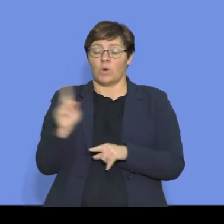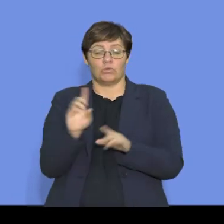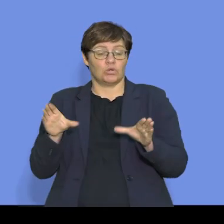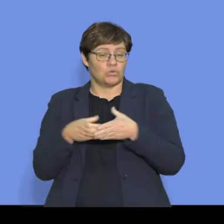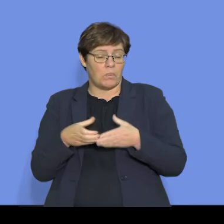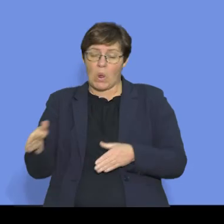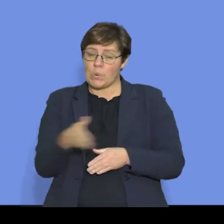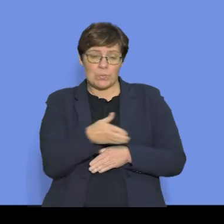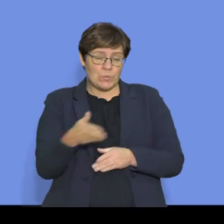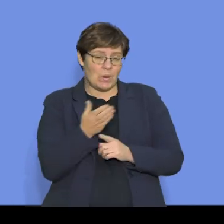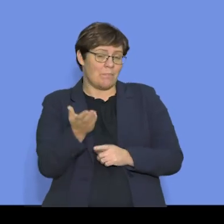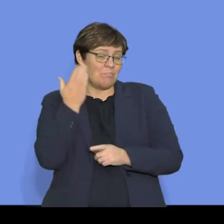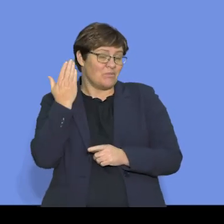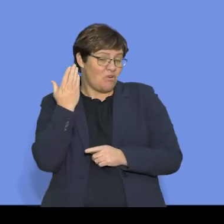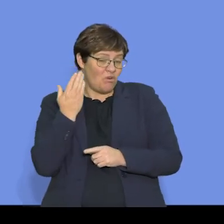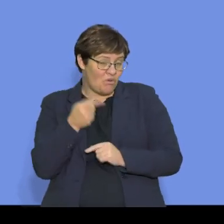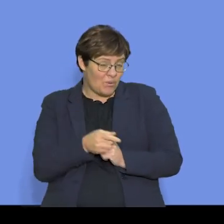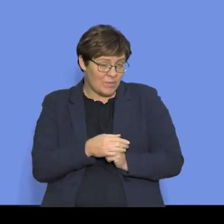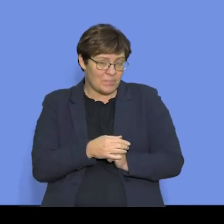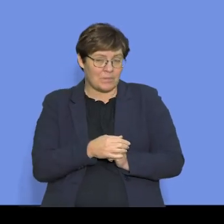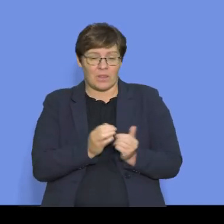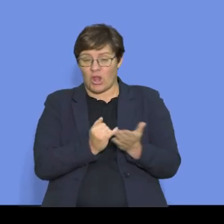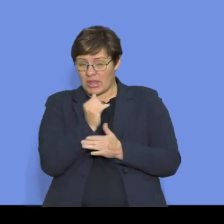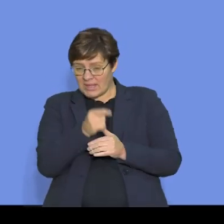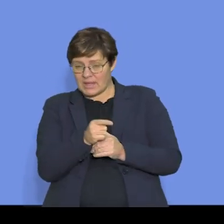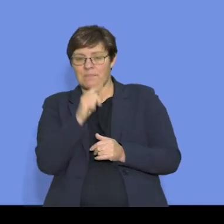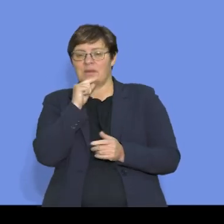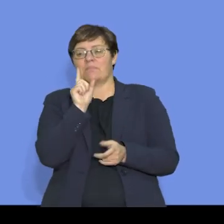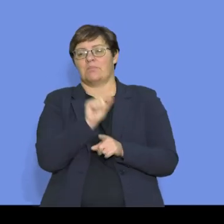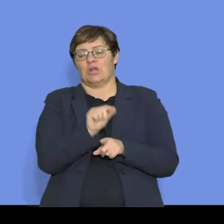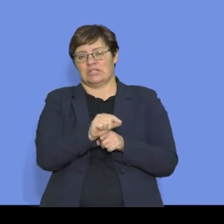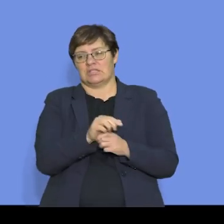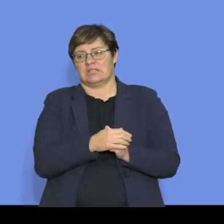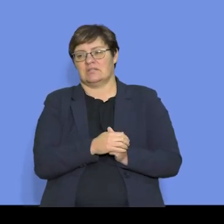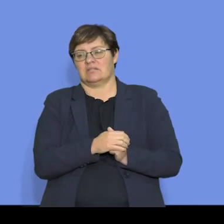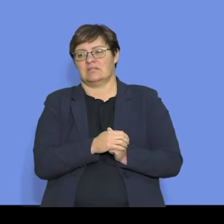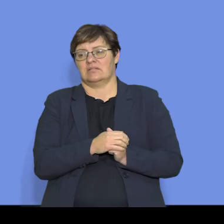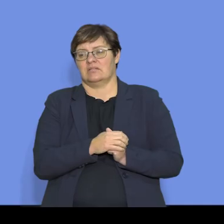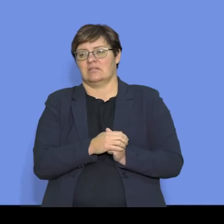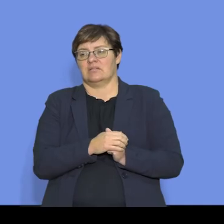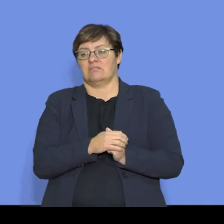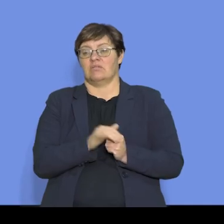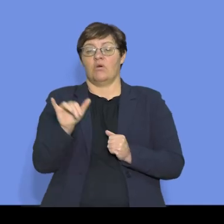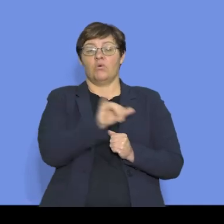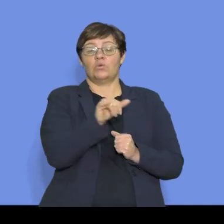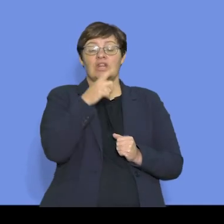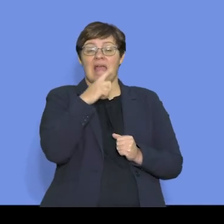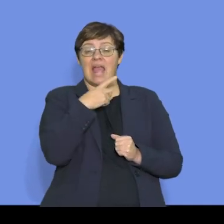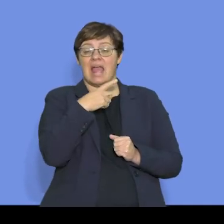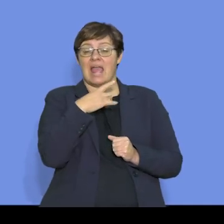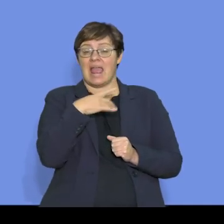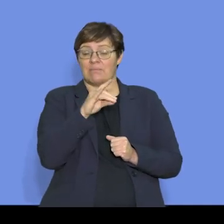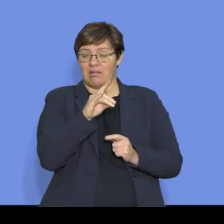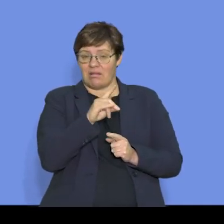Then, which group was not present in the early Cretaceous? That's the birds. And which